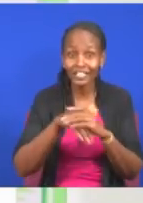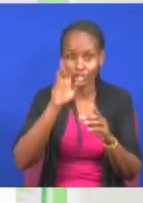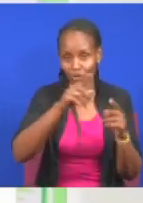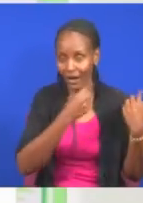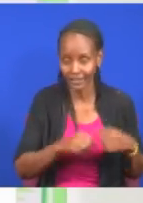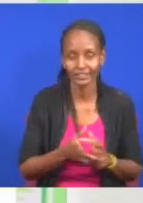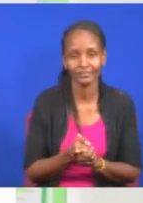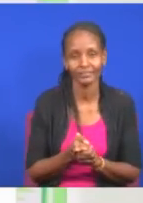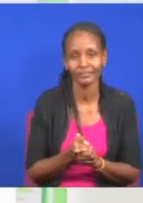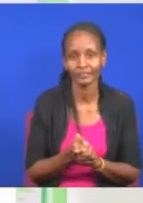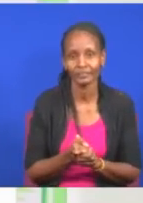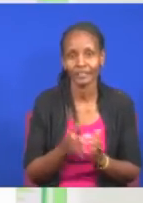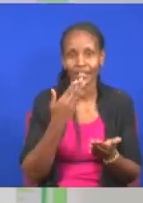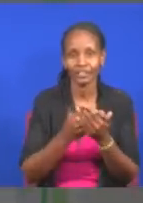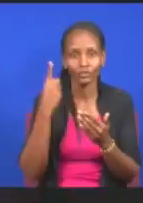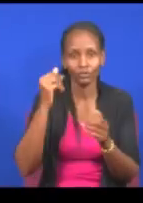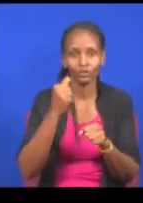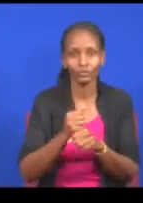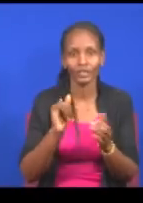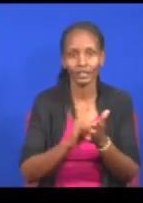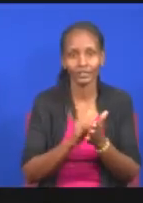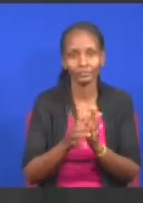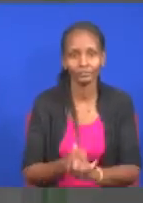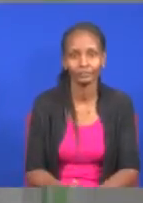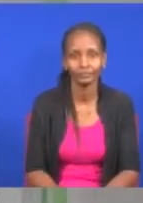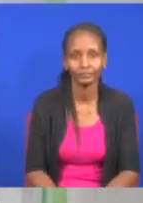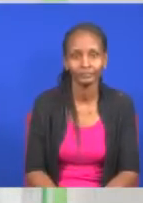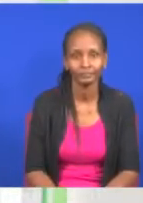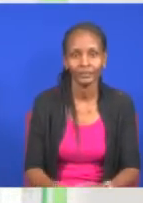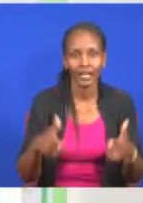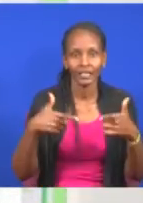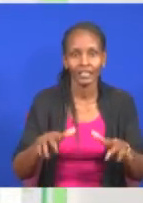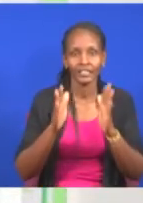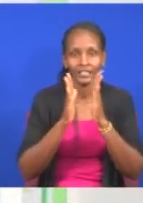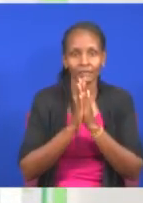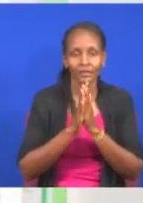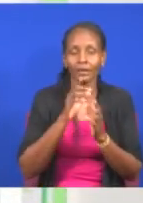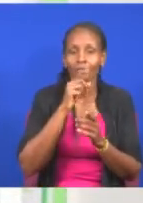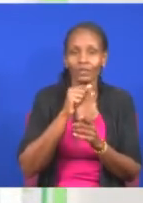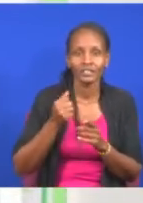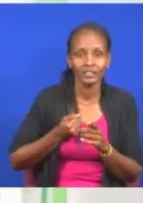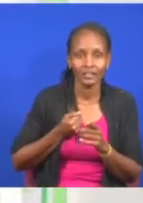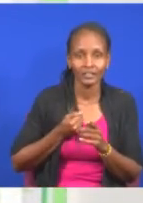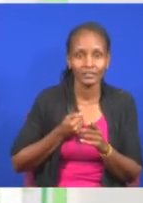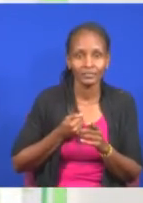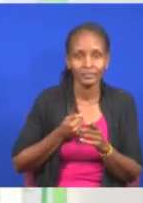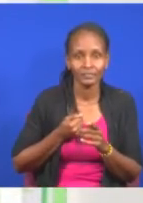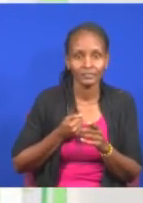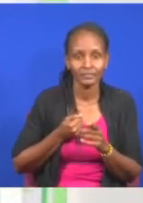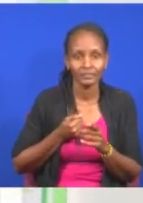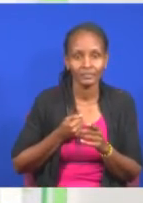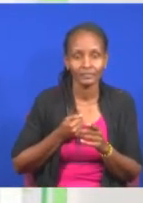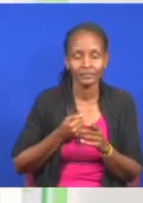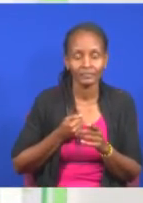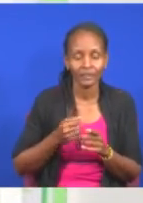heart. Thank you for doing that prayer. Let's pray, boys and girls. Dear